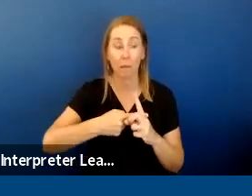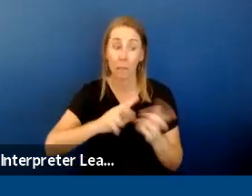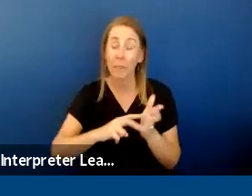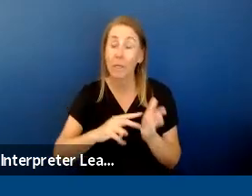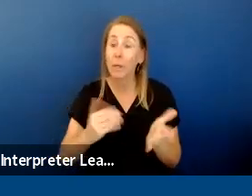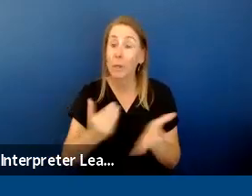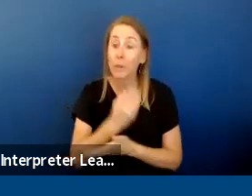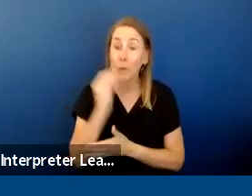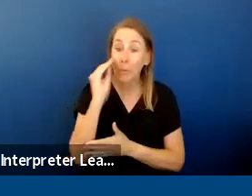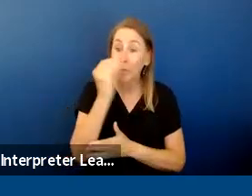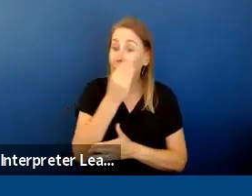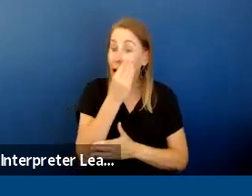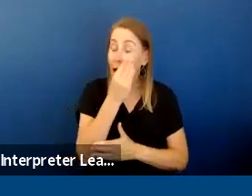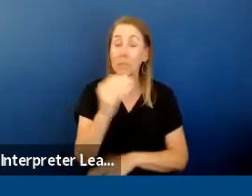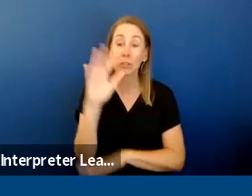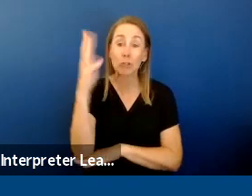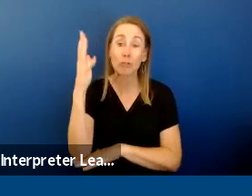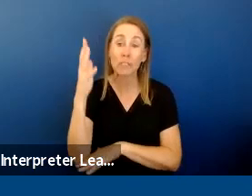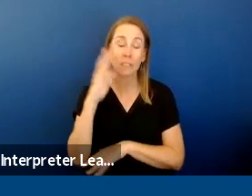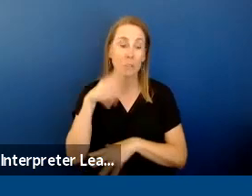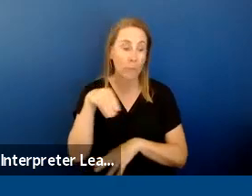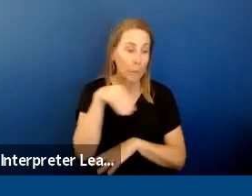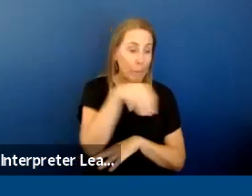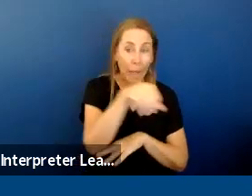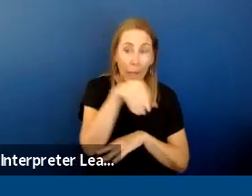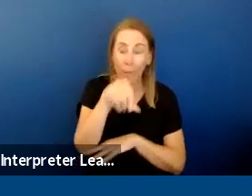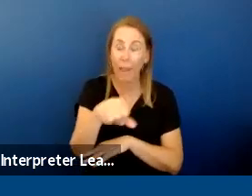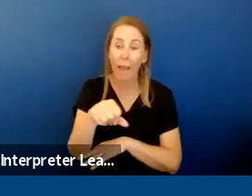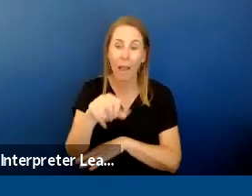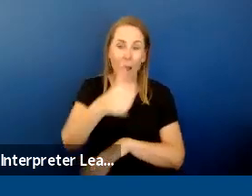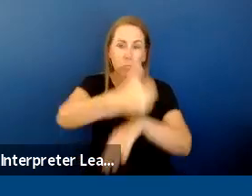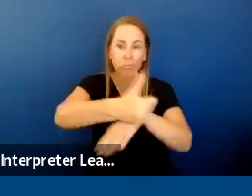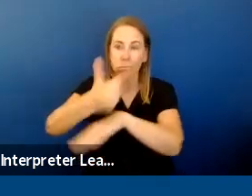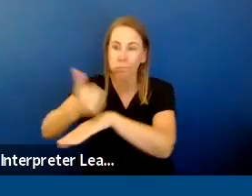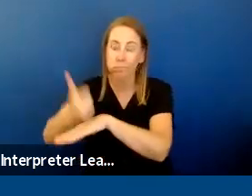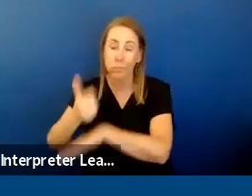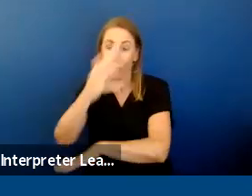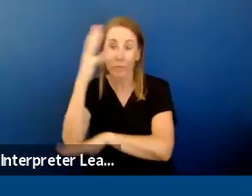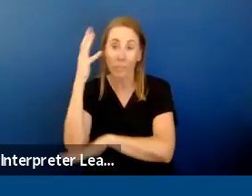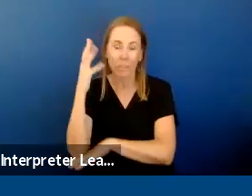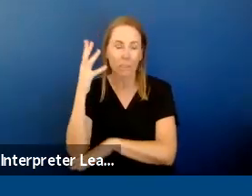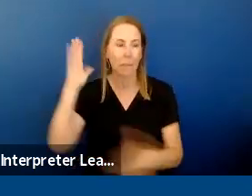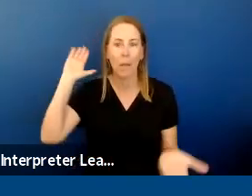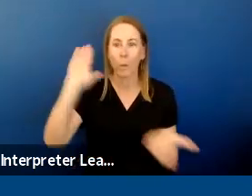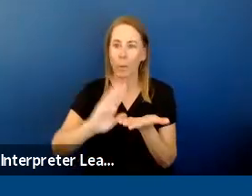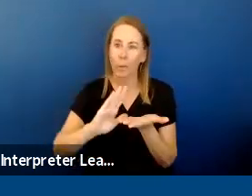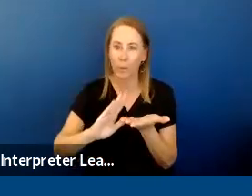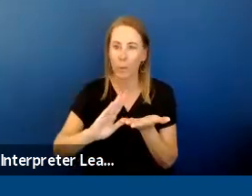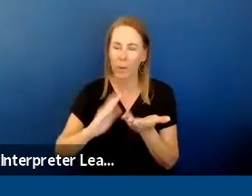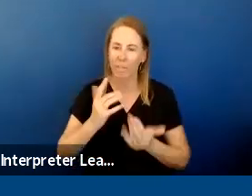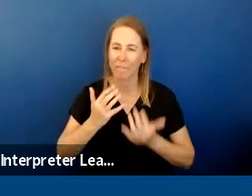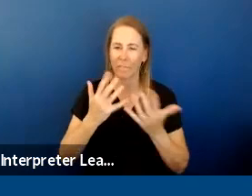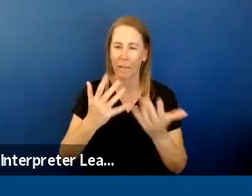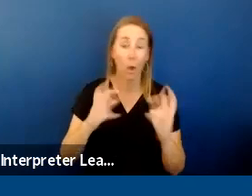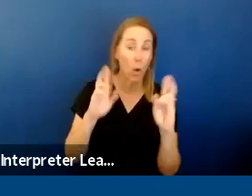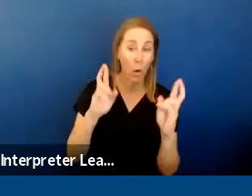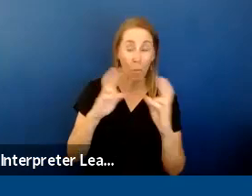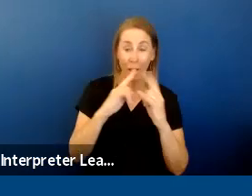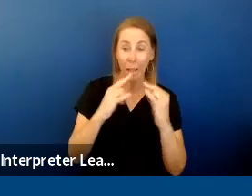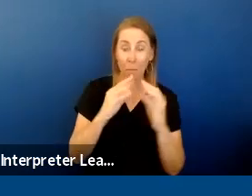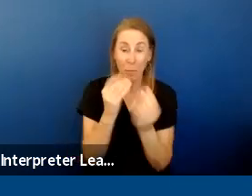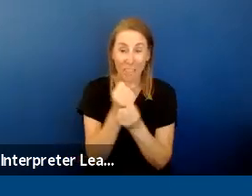This next one from Tina is not really a question, more of a comment, but great information from Tina. Tina